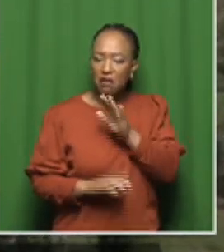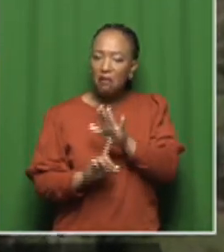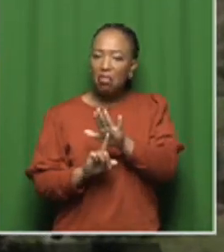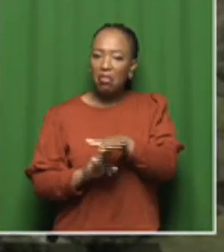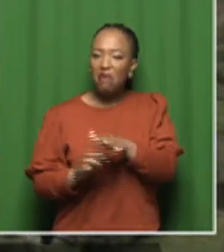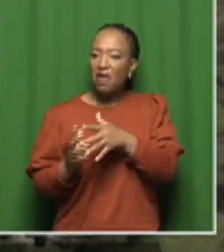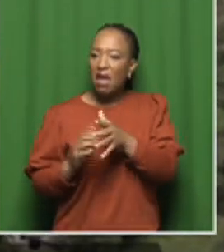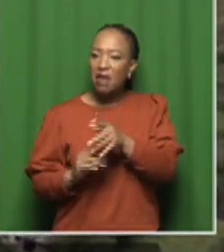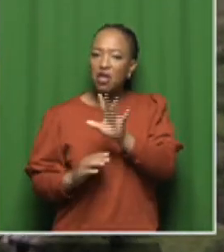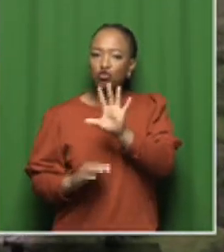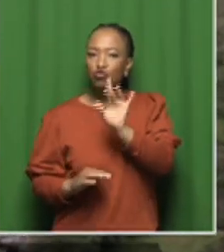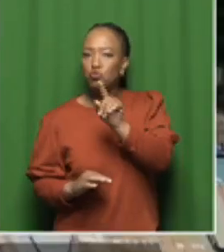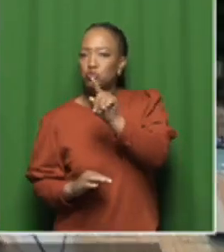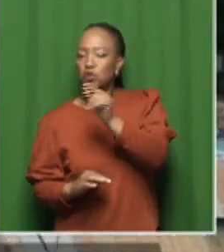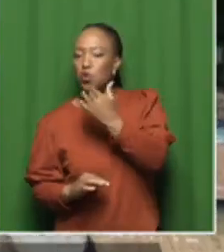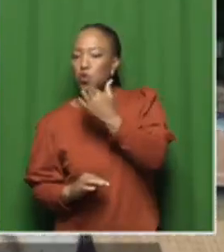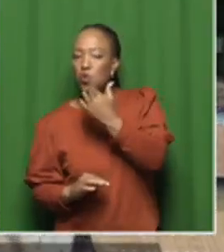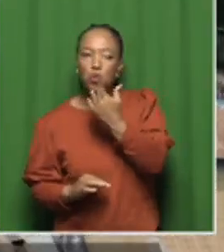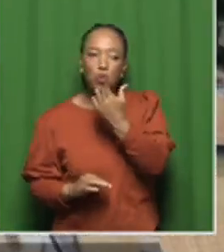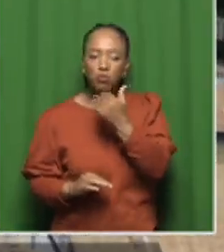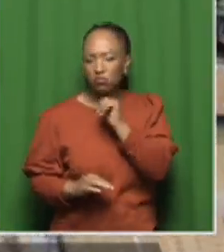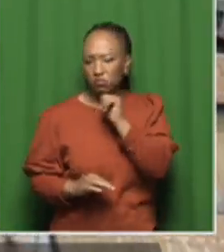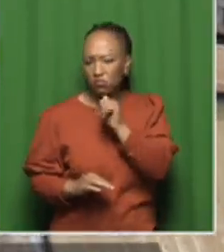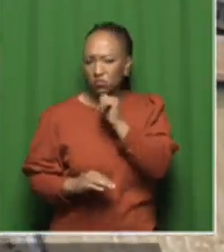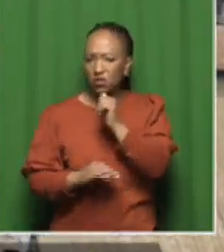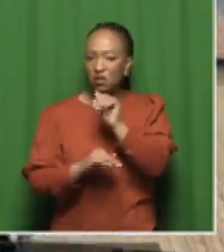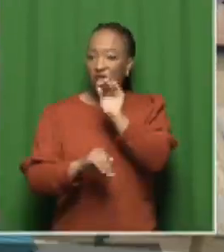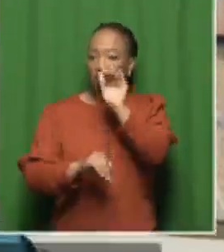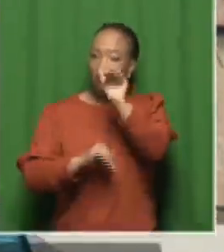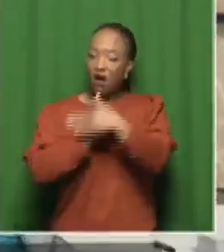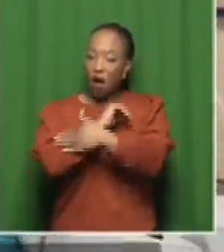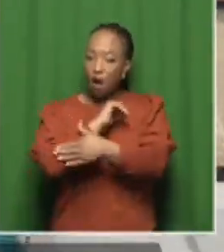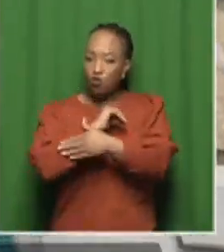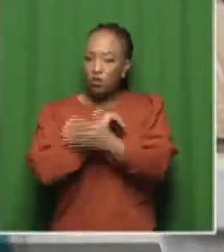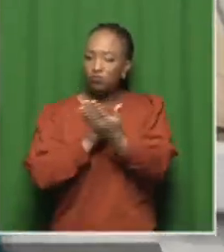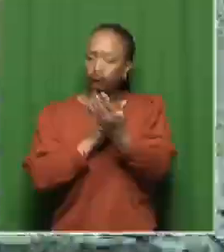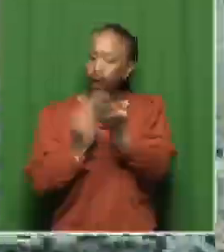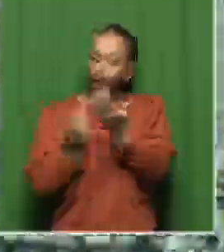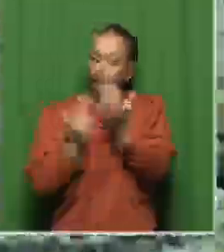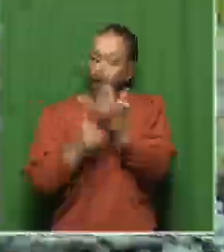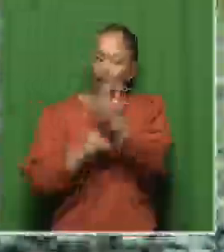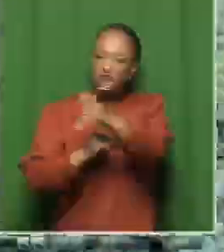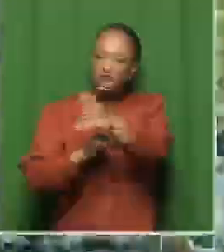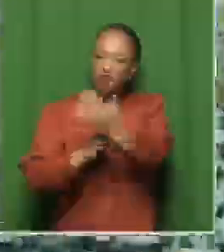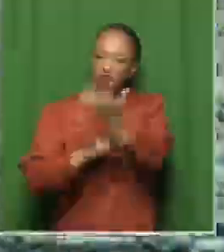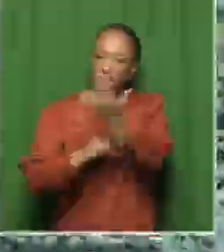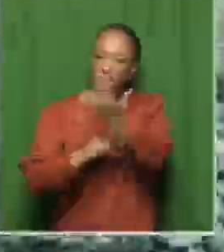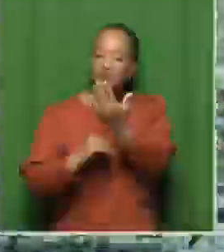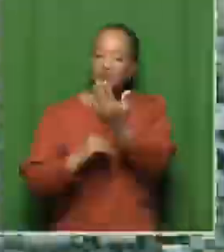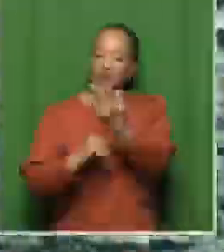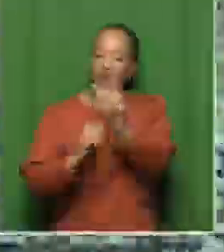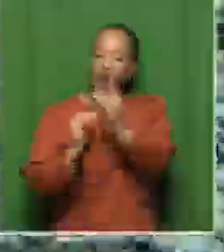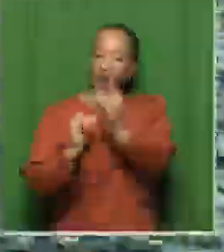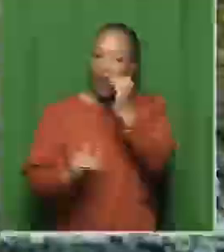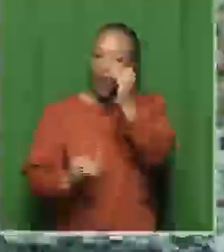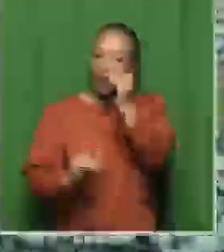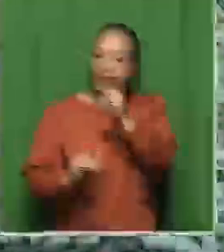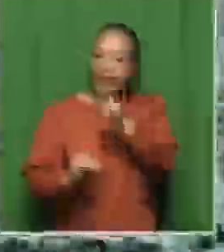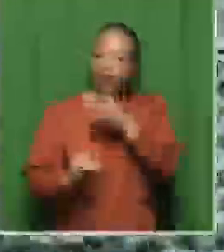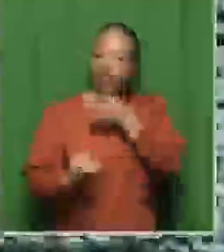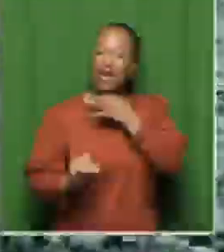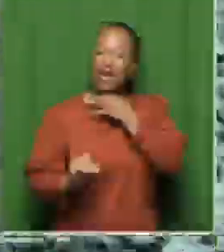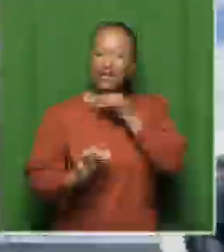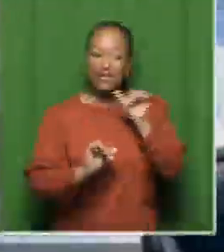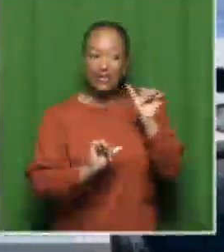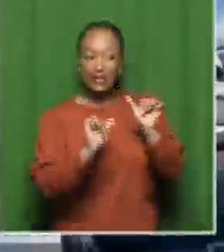did caution against an over-reliance on foreign capital, stating that foreign lenders tend to charge higher interest rates based on their risk assessment